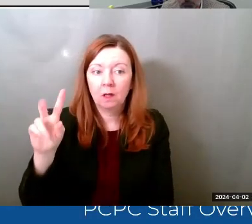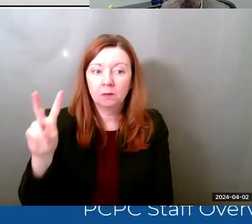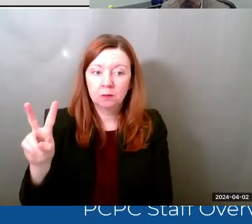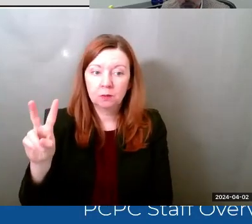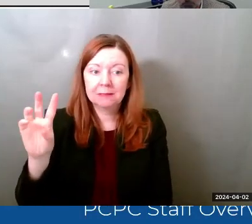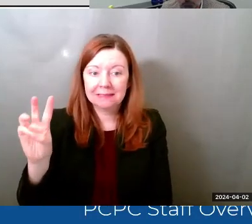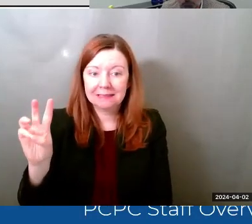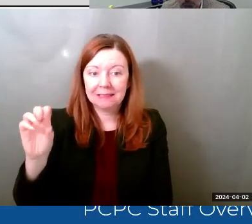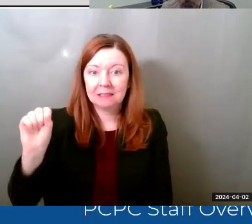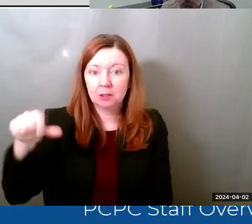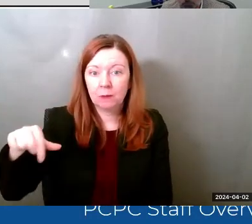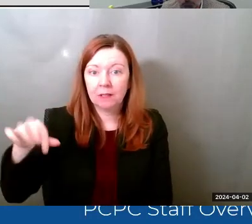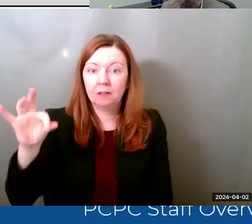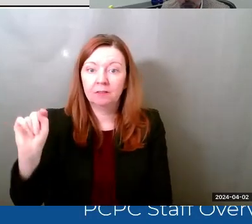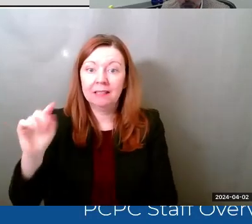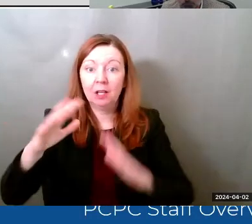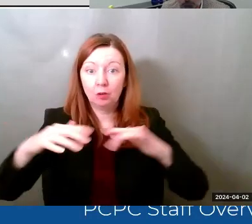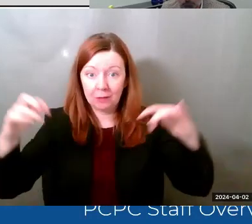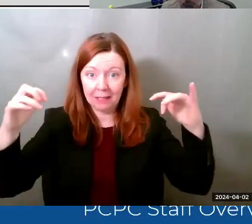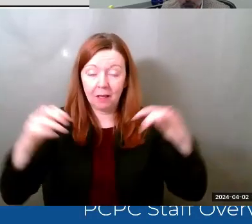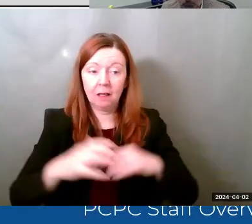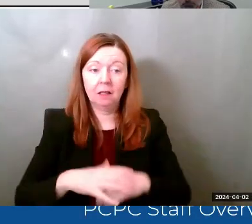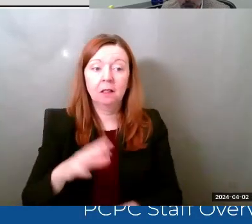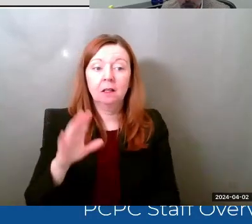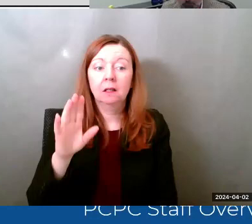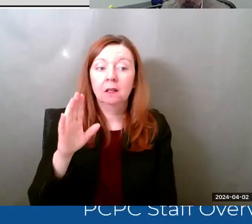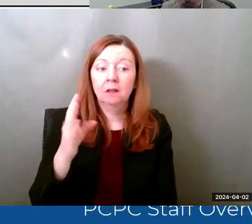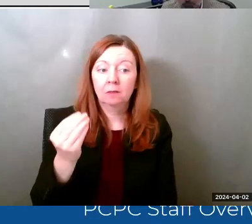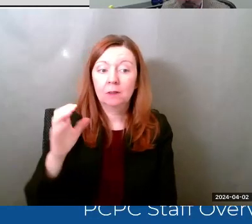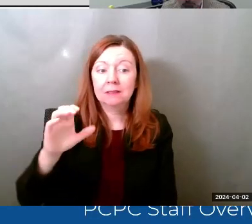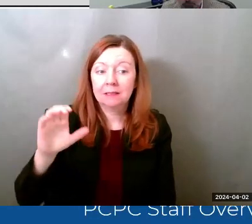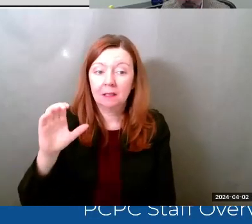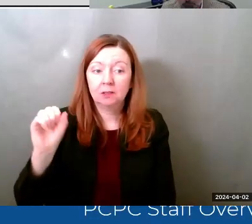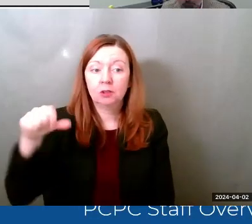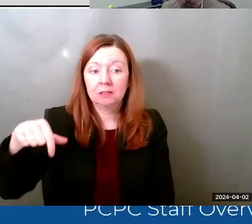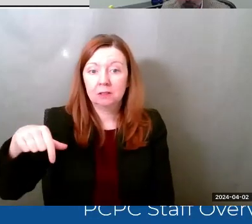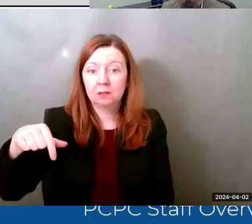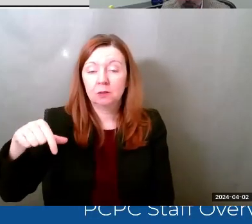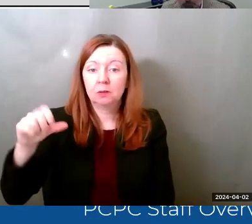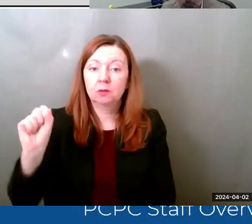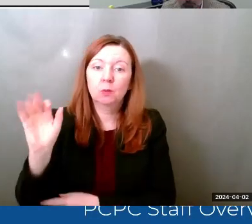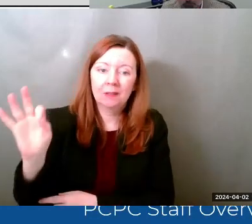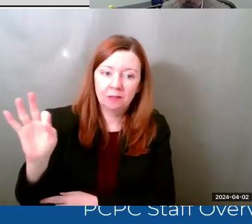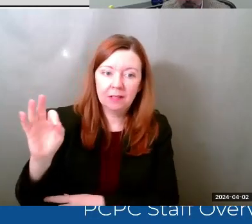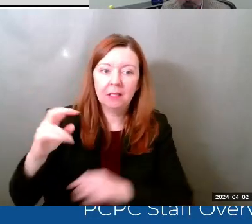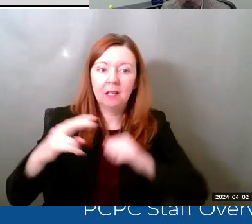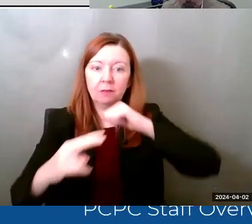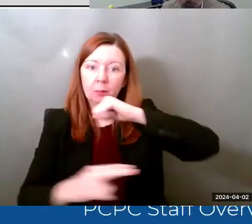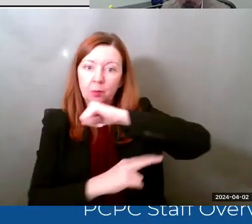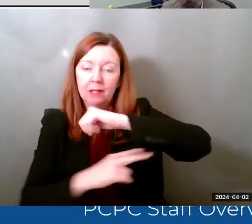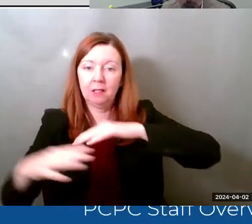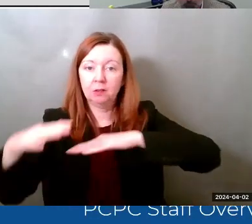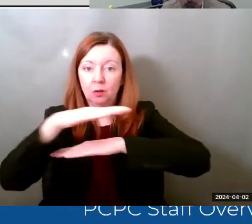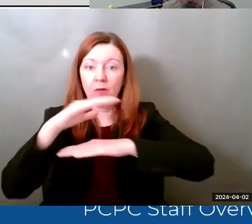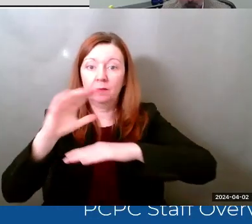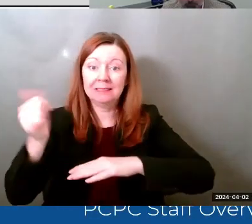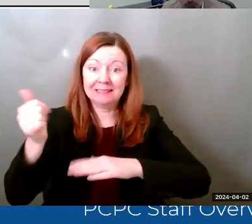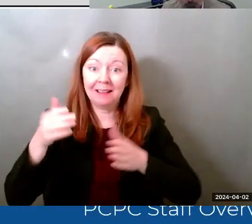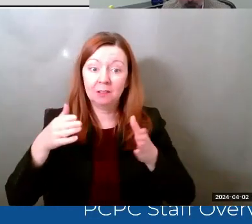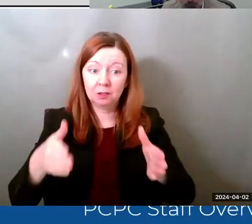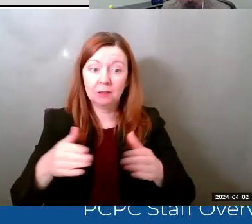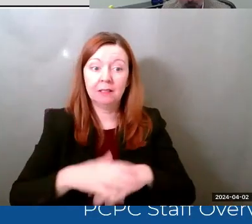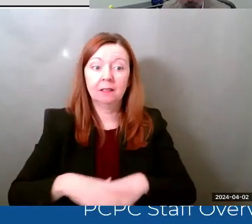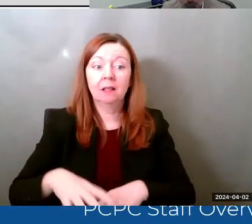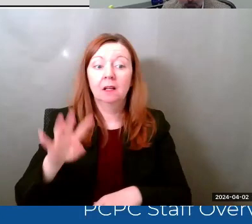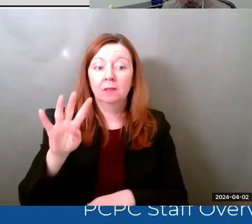1.126 square feet arena, 1,400 square feet of a bridge over 10th Street, and a